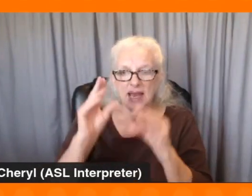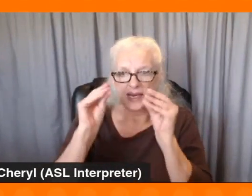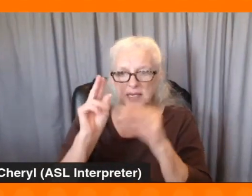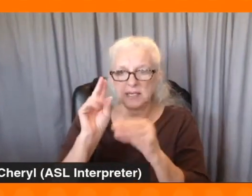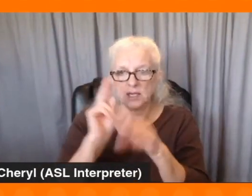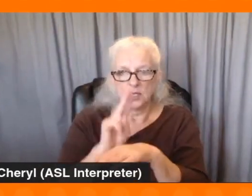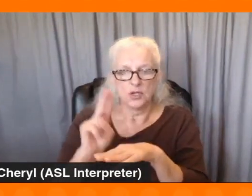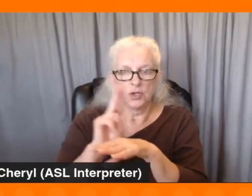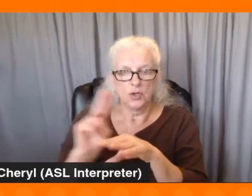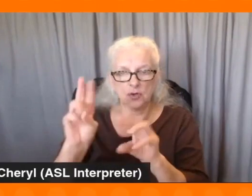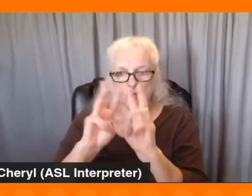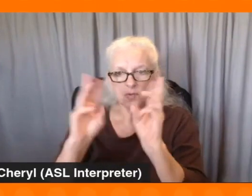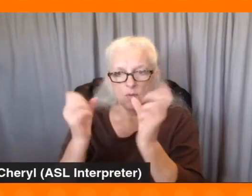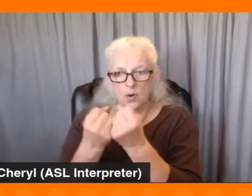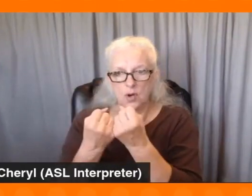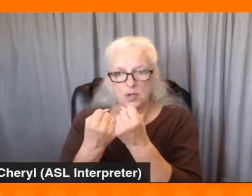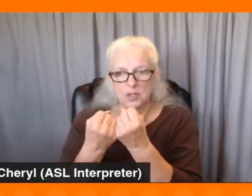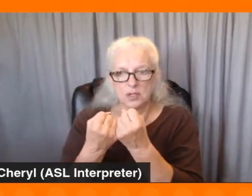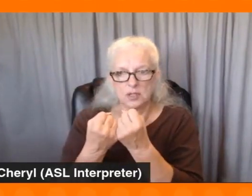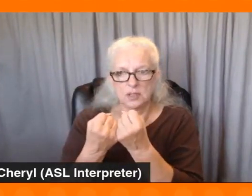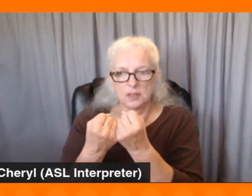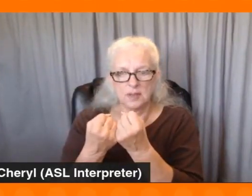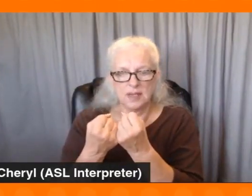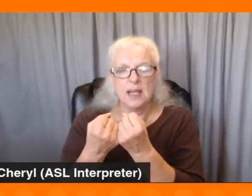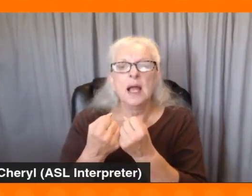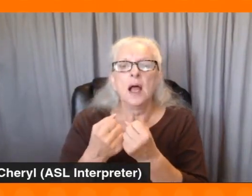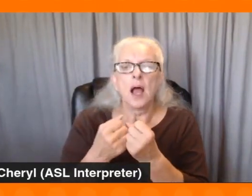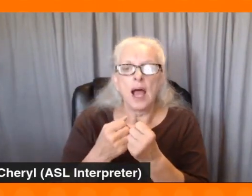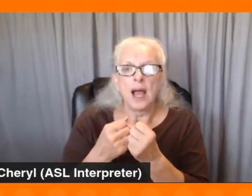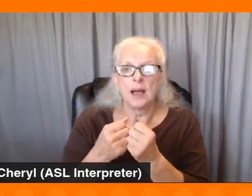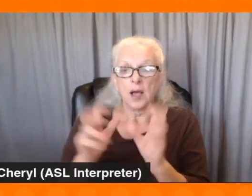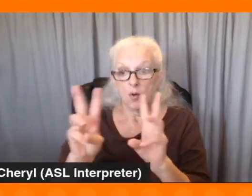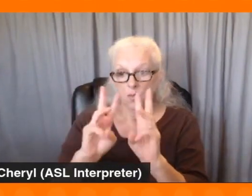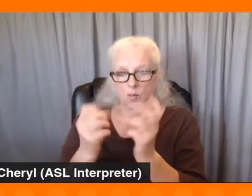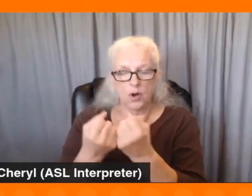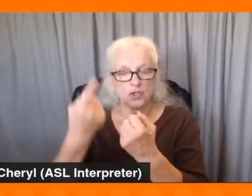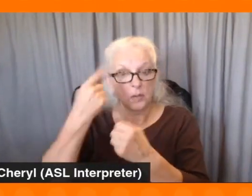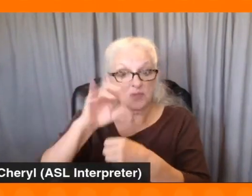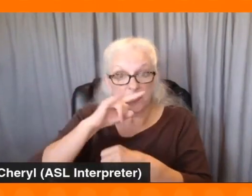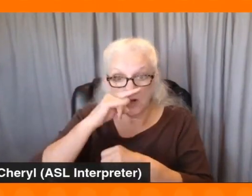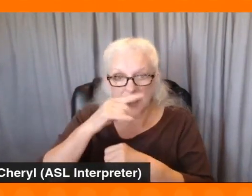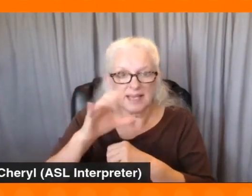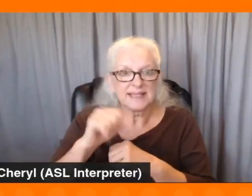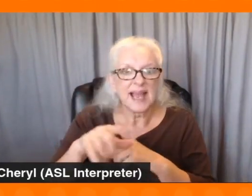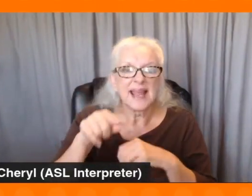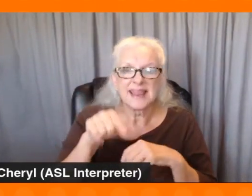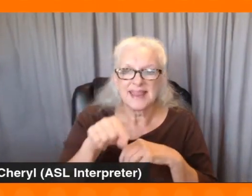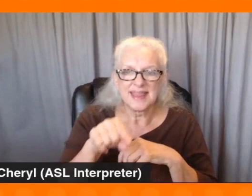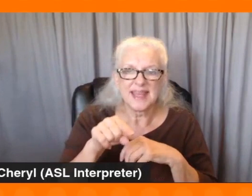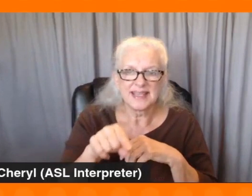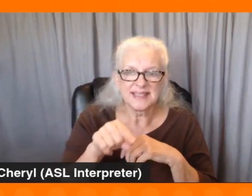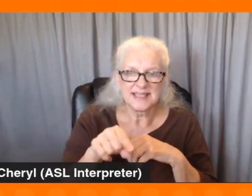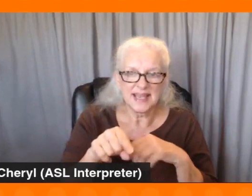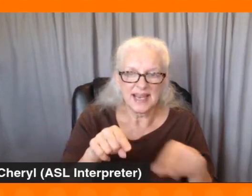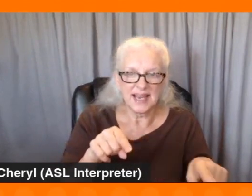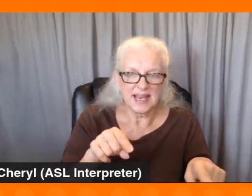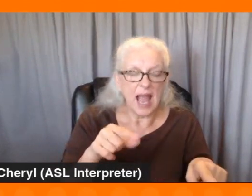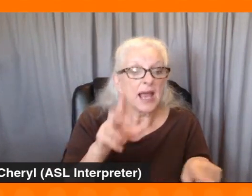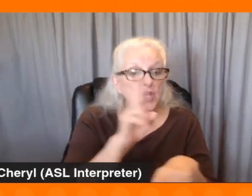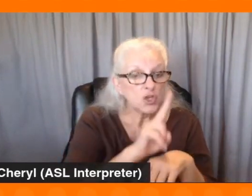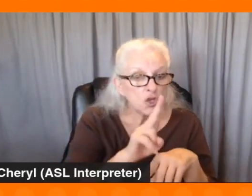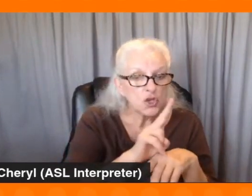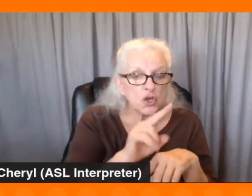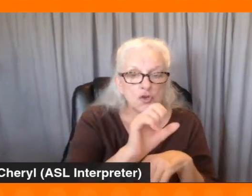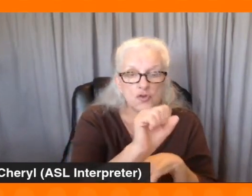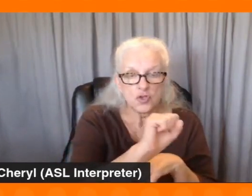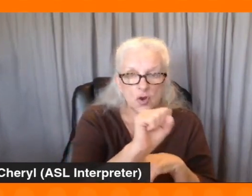use machine learning for kids. I'm not sure if y'all are familiar with that. Great project. It's a project-based introduction to AI using Scratch